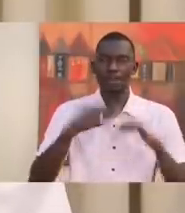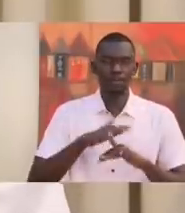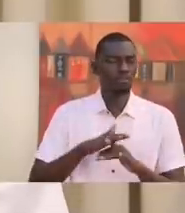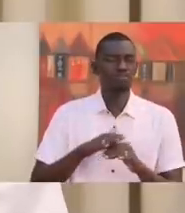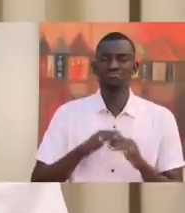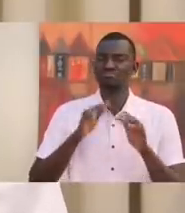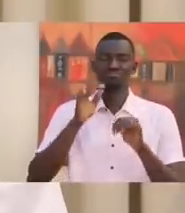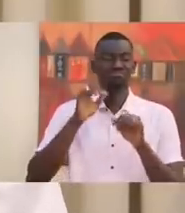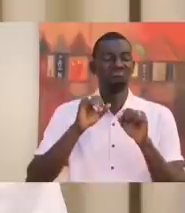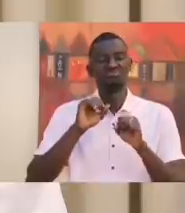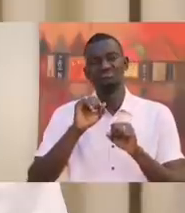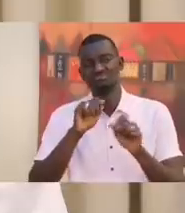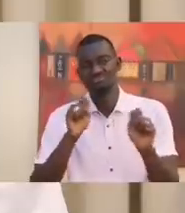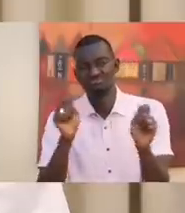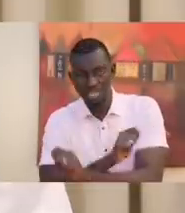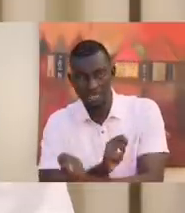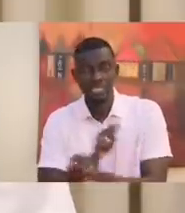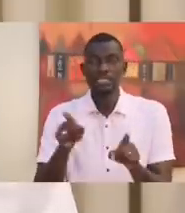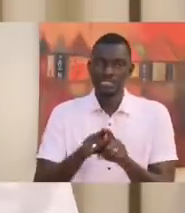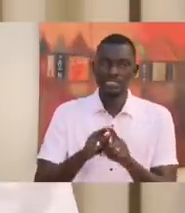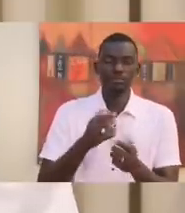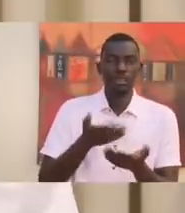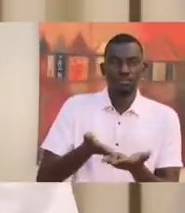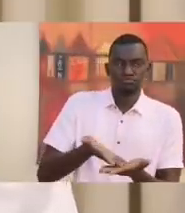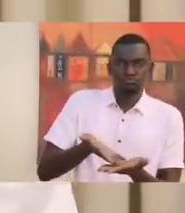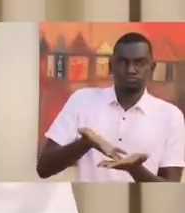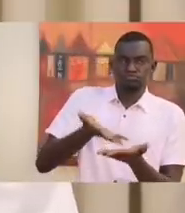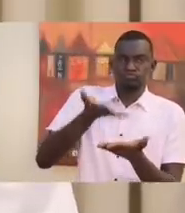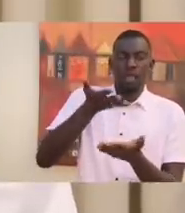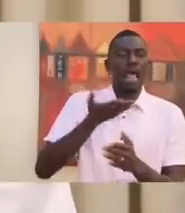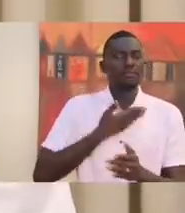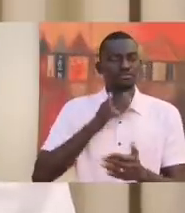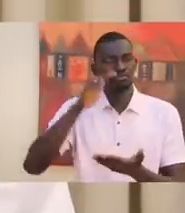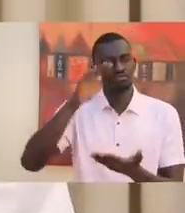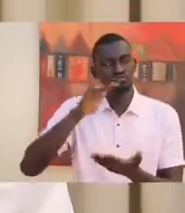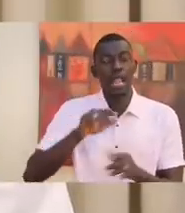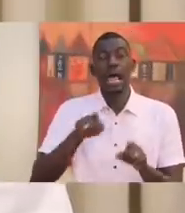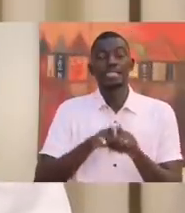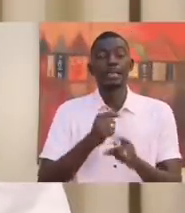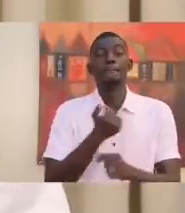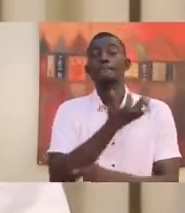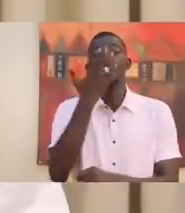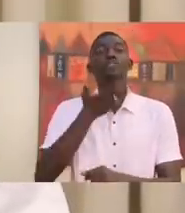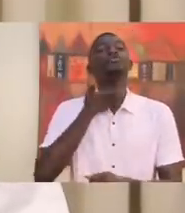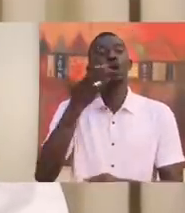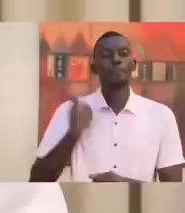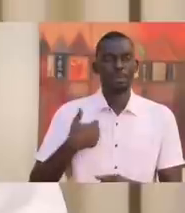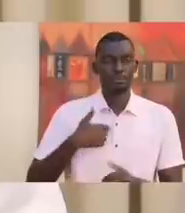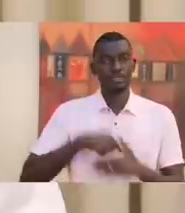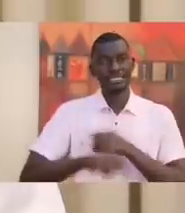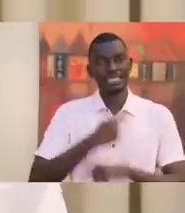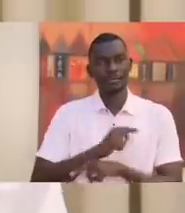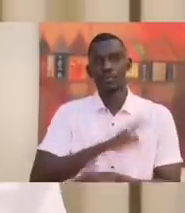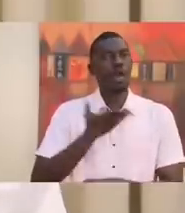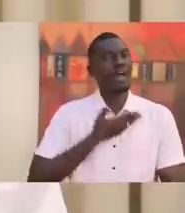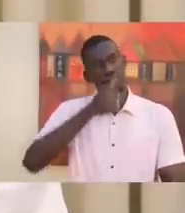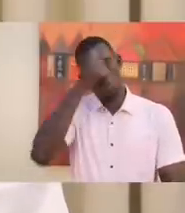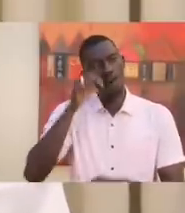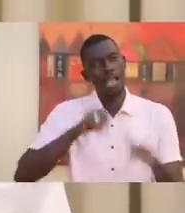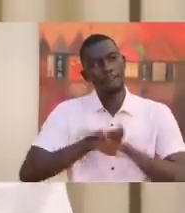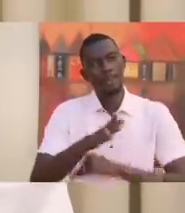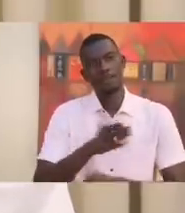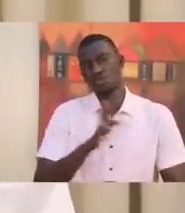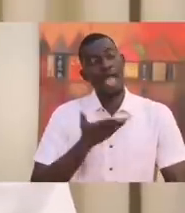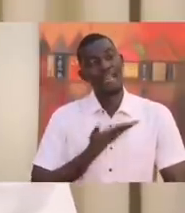yallale montro minita ni lulu janin salwato besila bari be soronale nin salo botala drong ibe soronale falindro